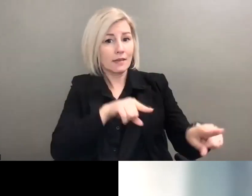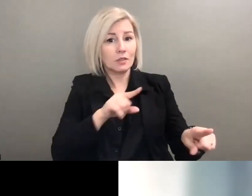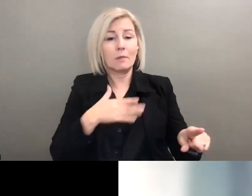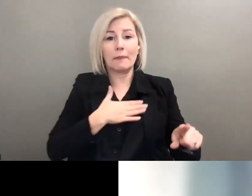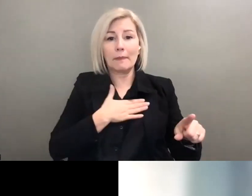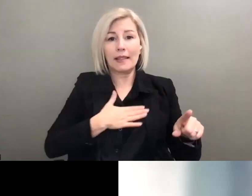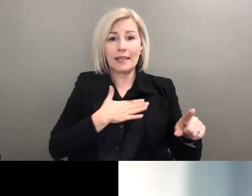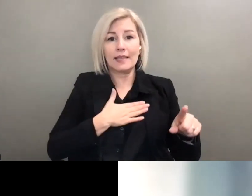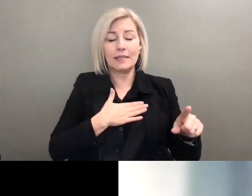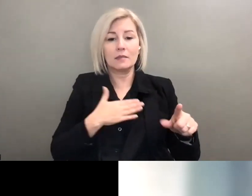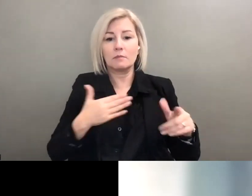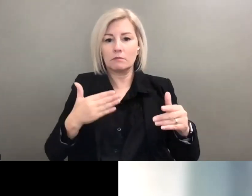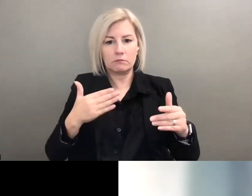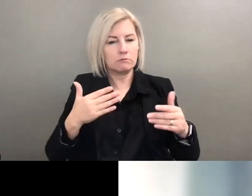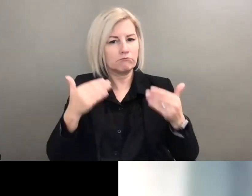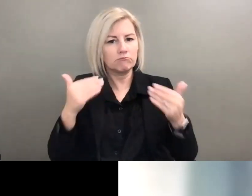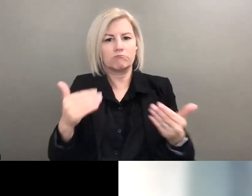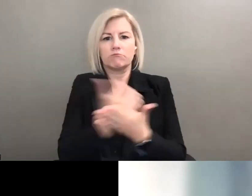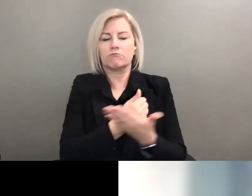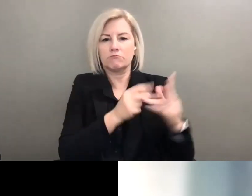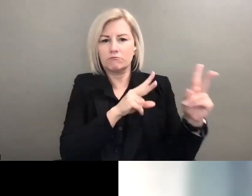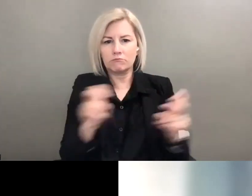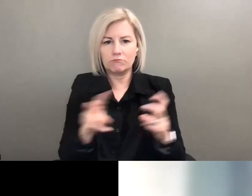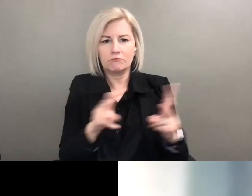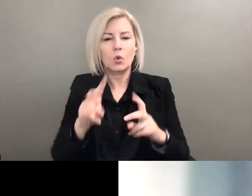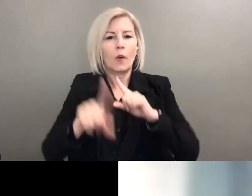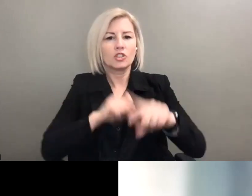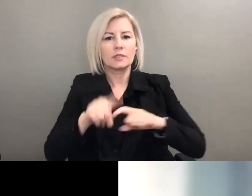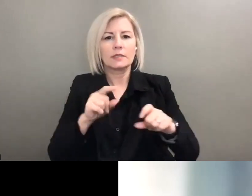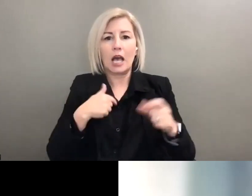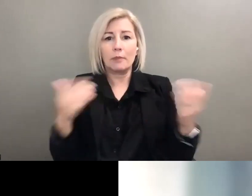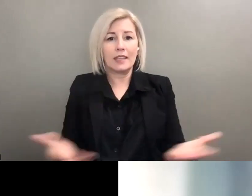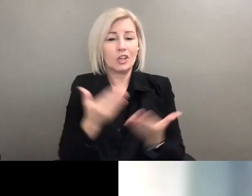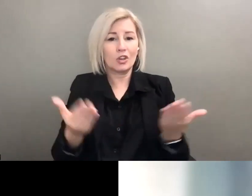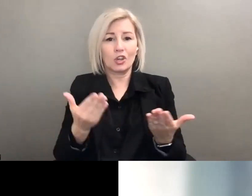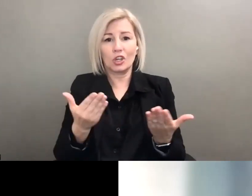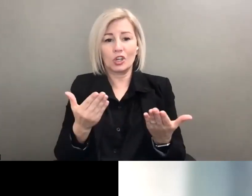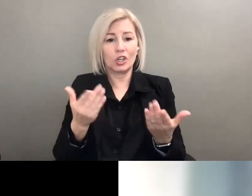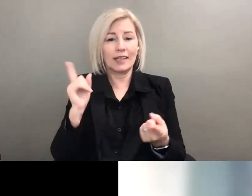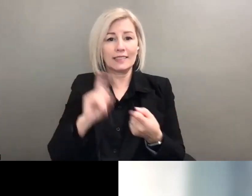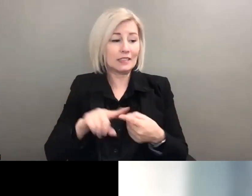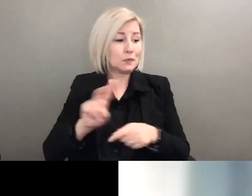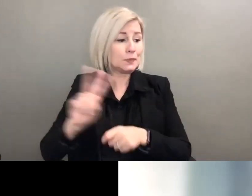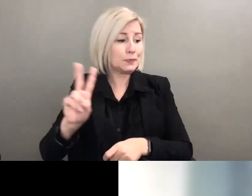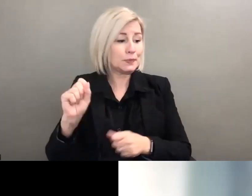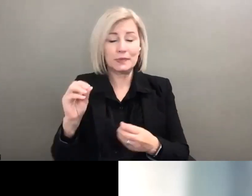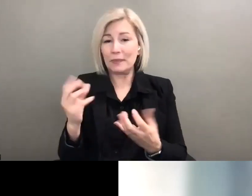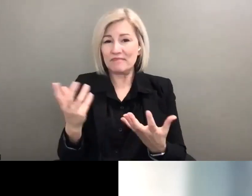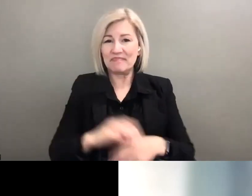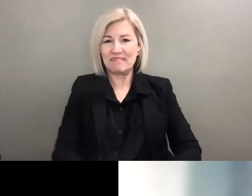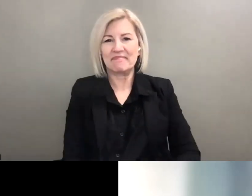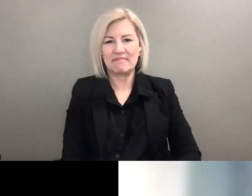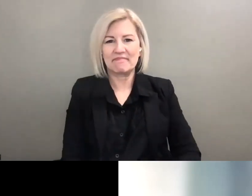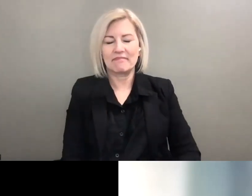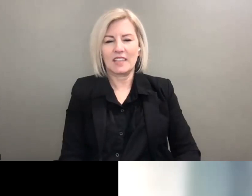do continue to drop questions in the Q&A. I'll be here for, until 2 at least. So I'm going